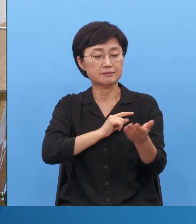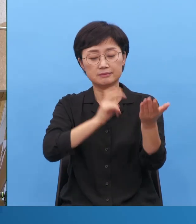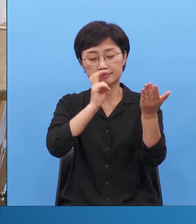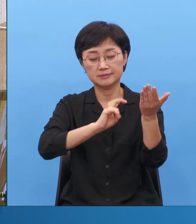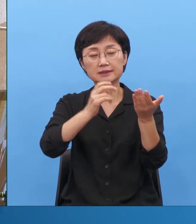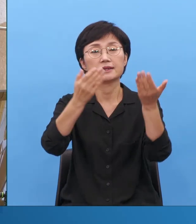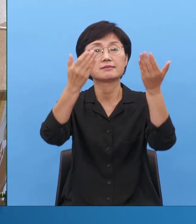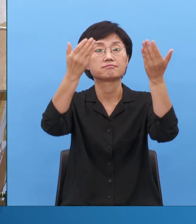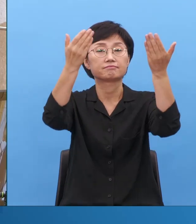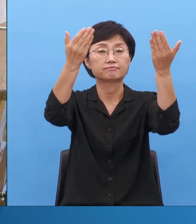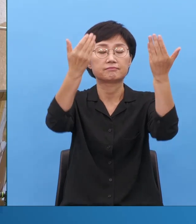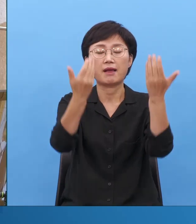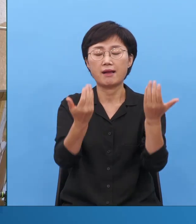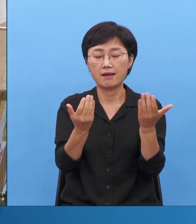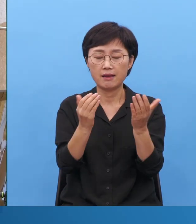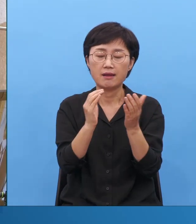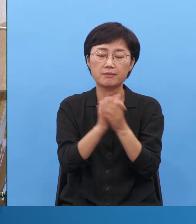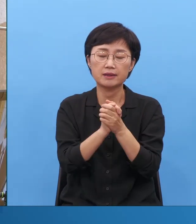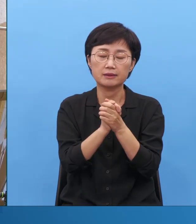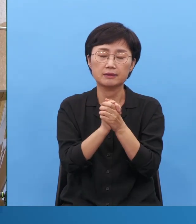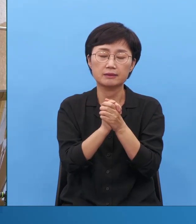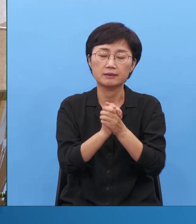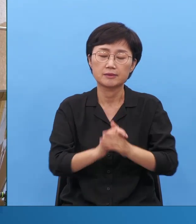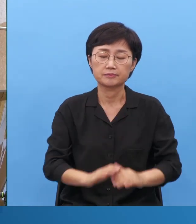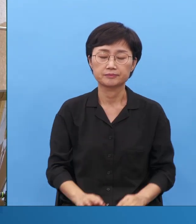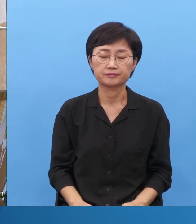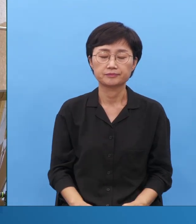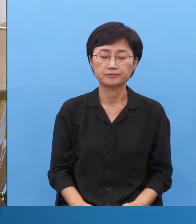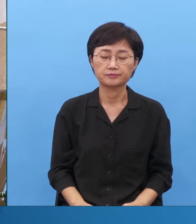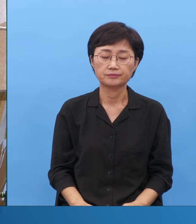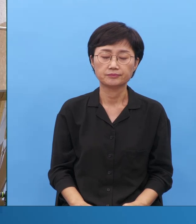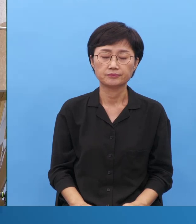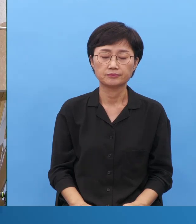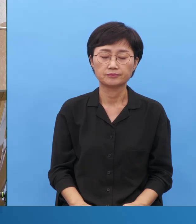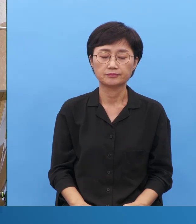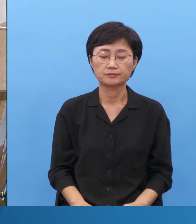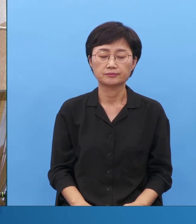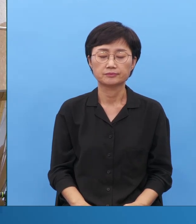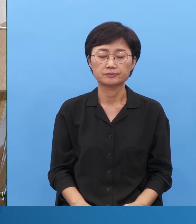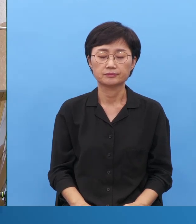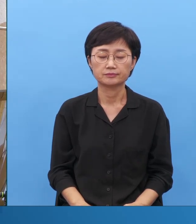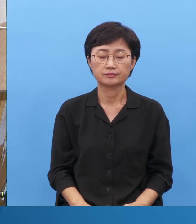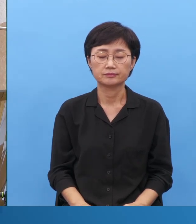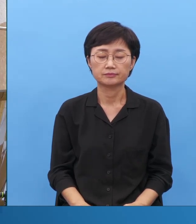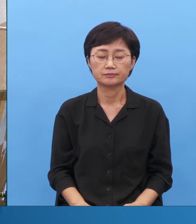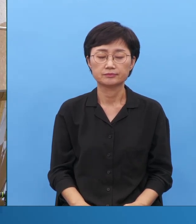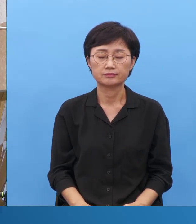Enter his gates with thanksgiving and his courts with praise. Give thanks to him and praise his name. Amen.